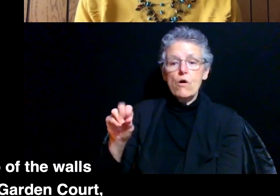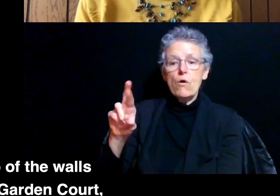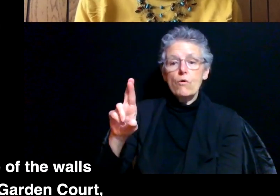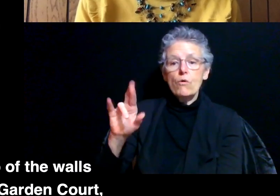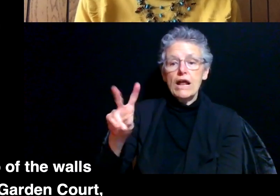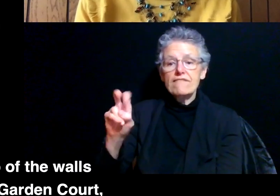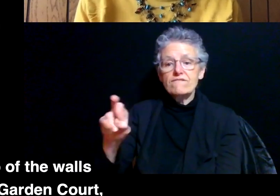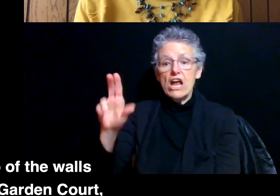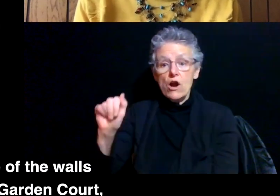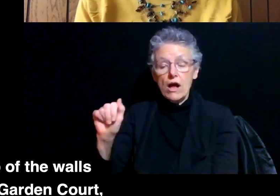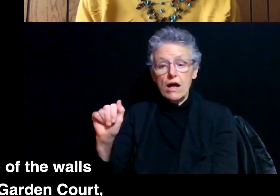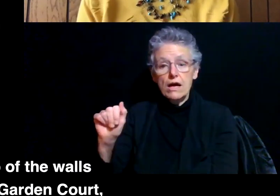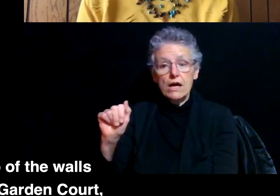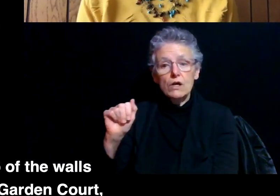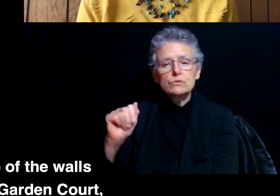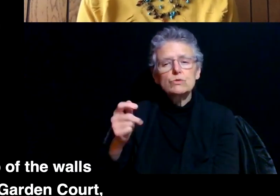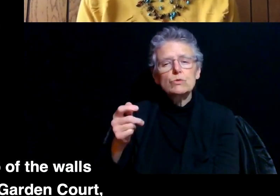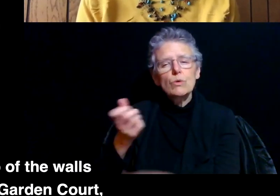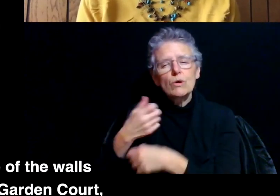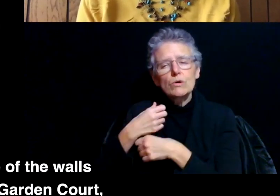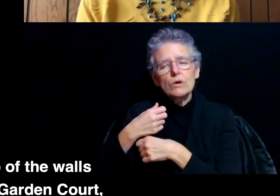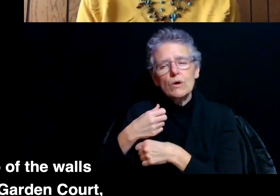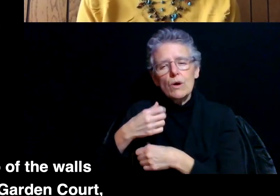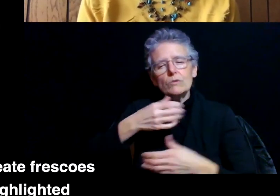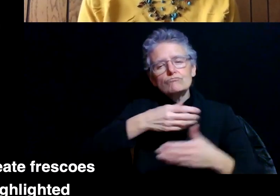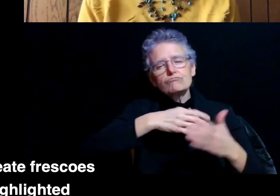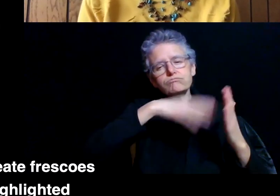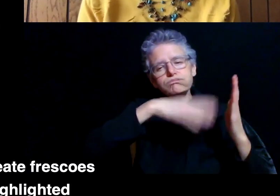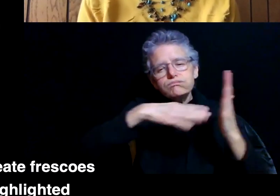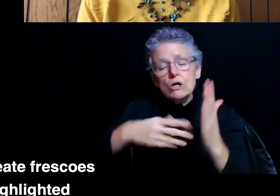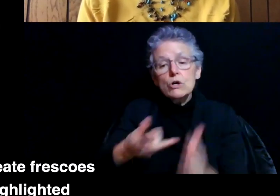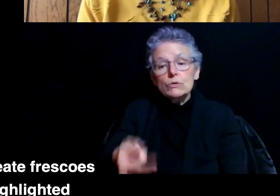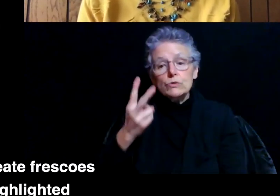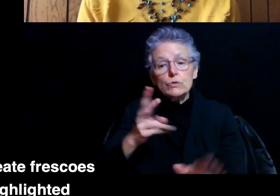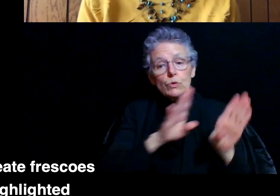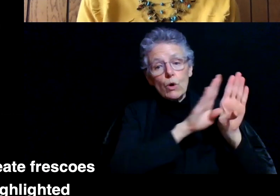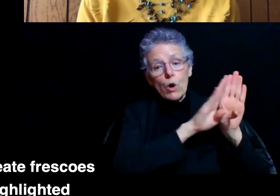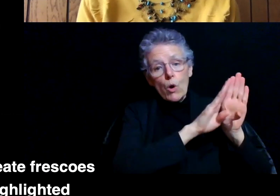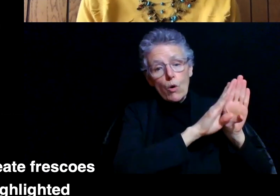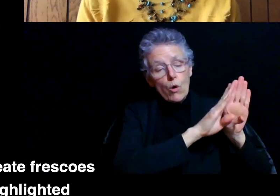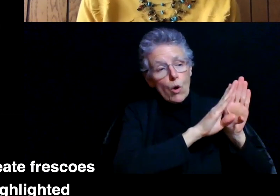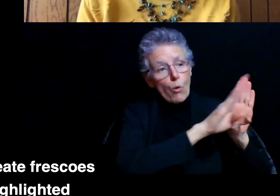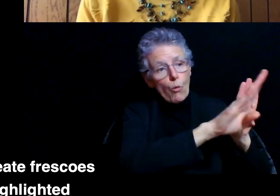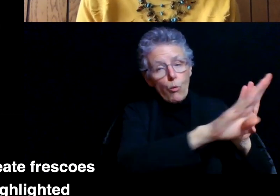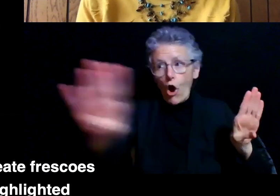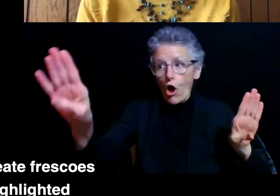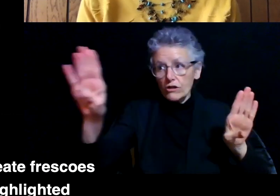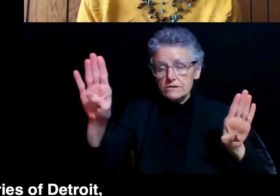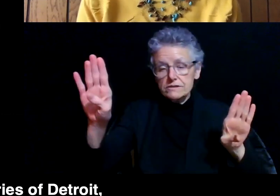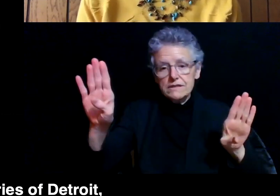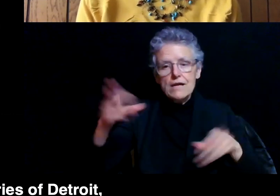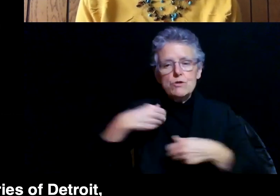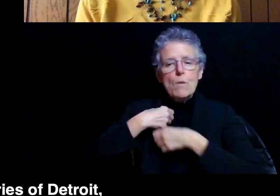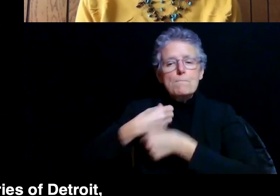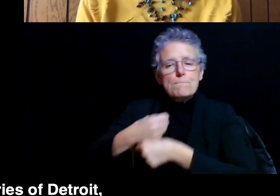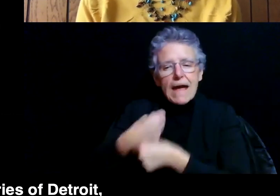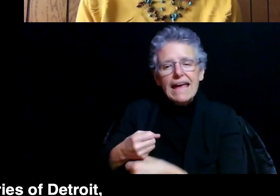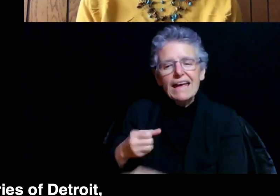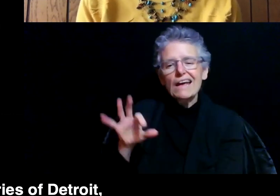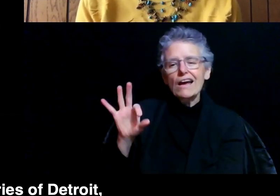to do two of the walls within the garden court and to create frescoes that highlighted